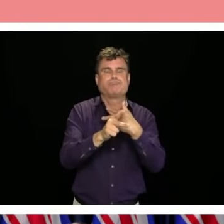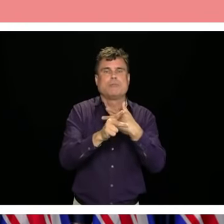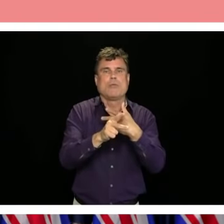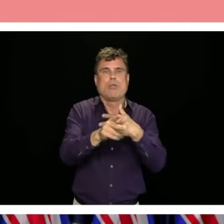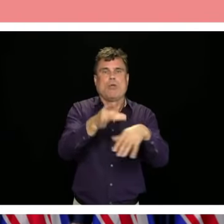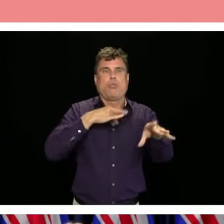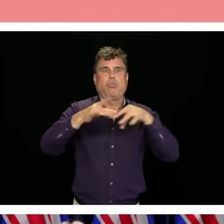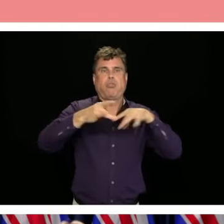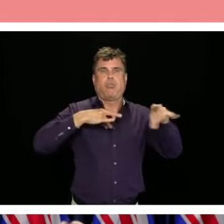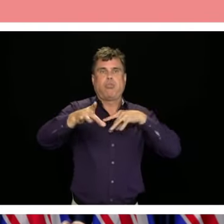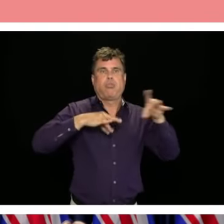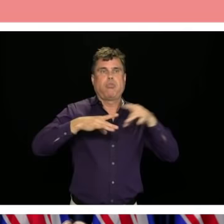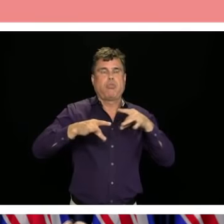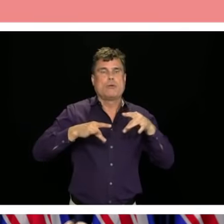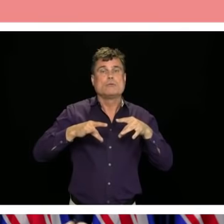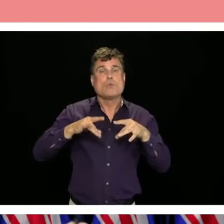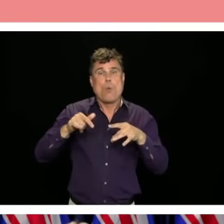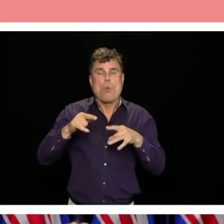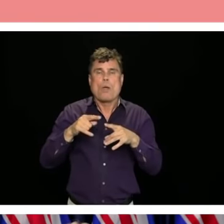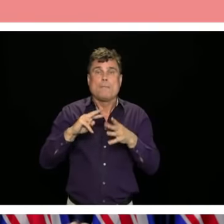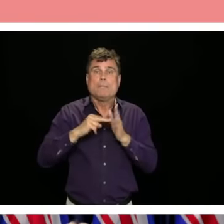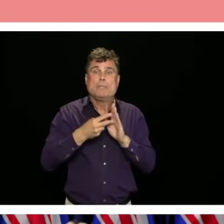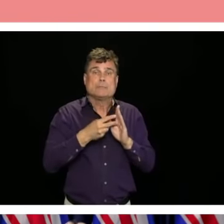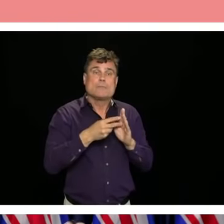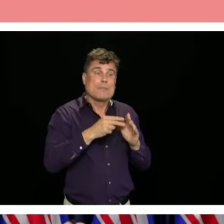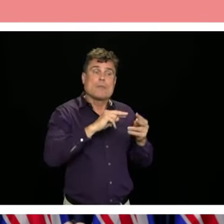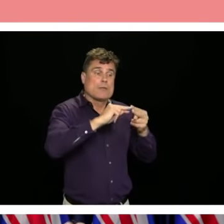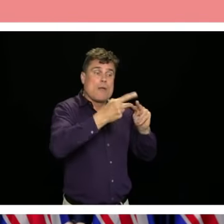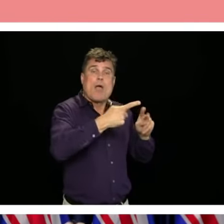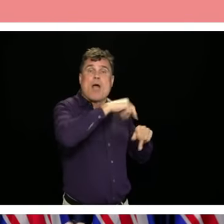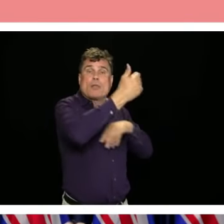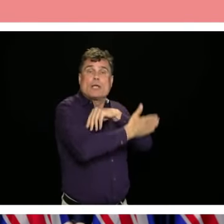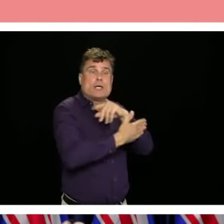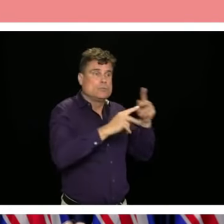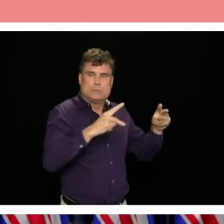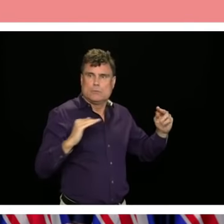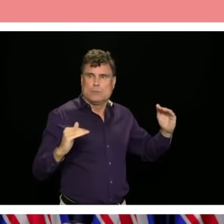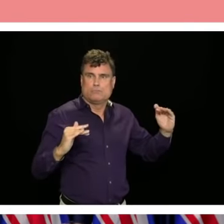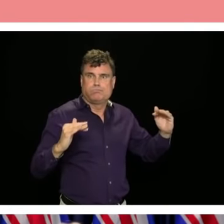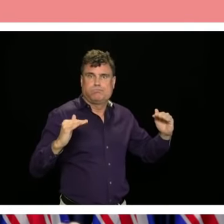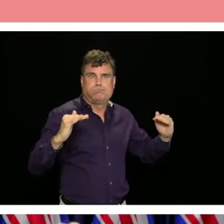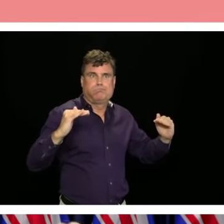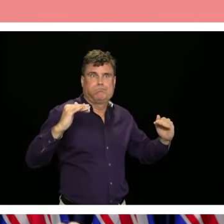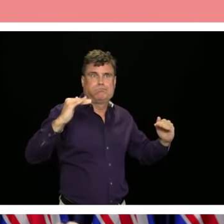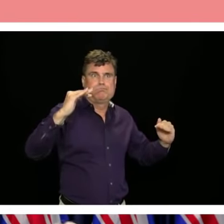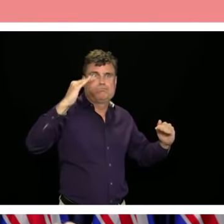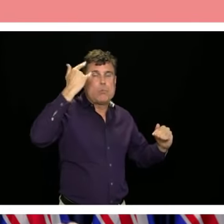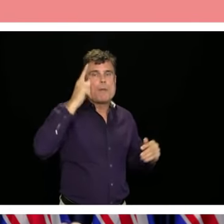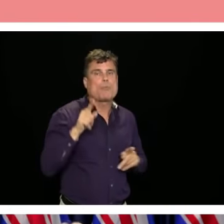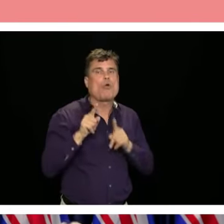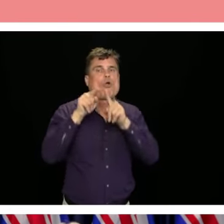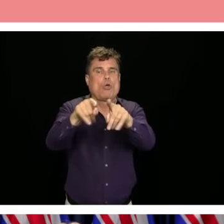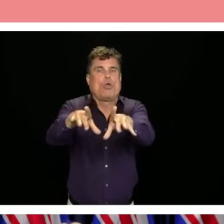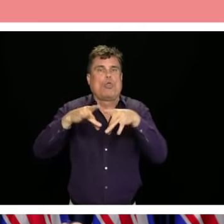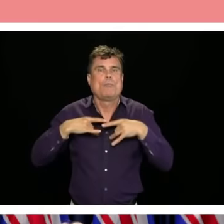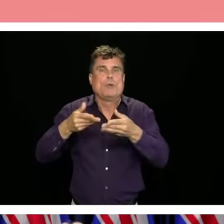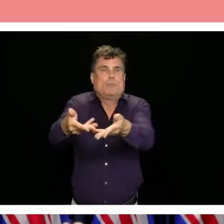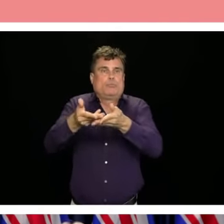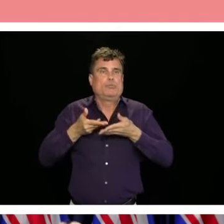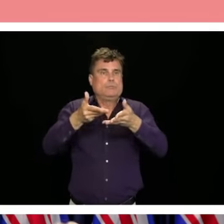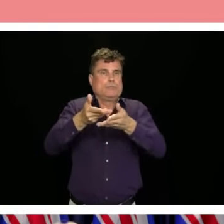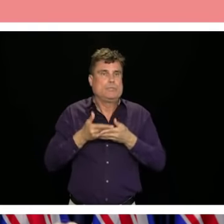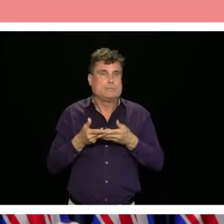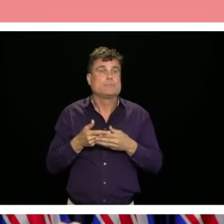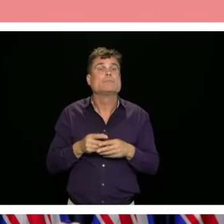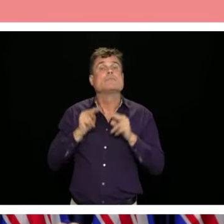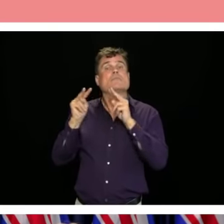rapid rise in the Washington State-like virus strains that we were detecting. And that really reflected people coming in from